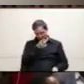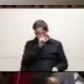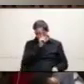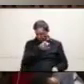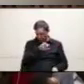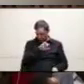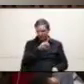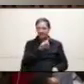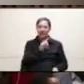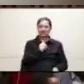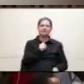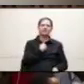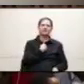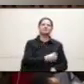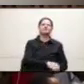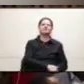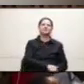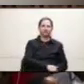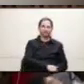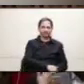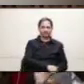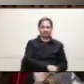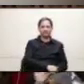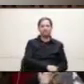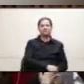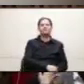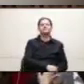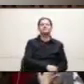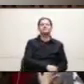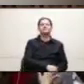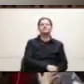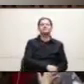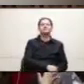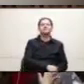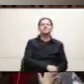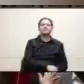Okay. Yeah, Honorable Chair, as I've indicated,